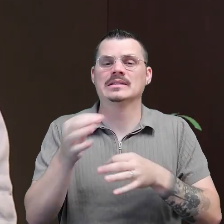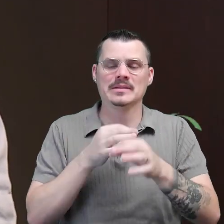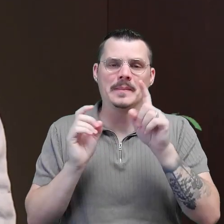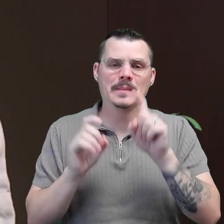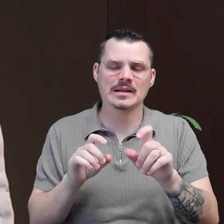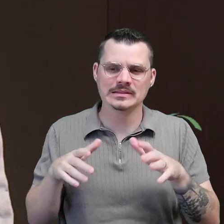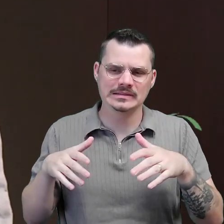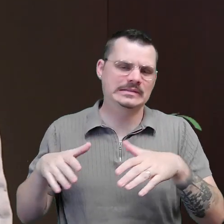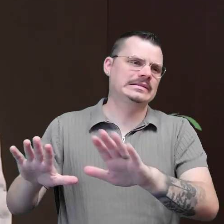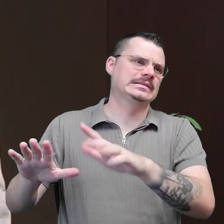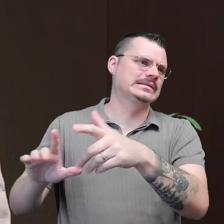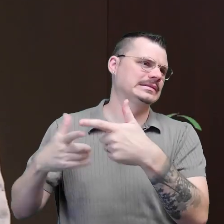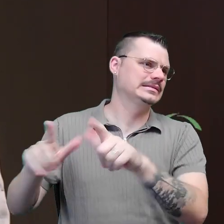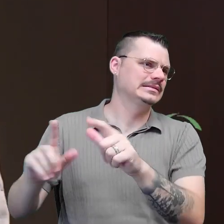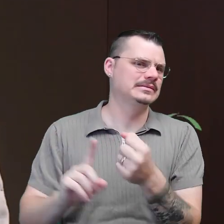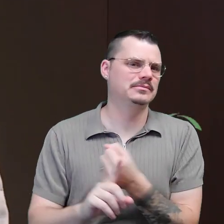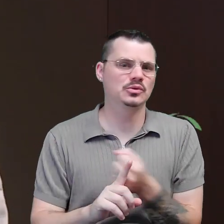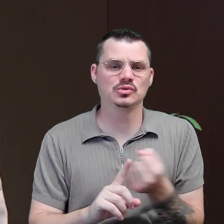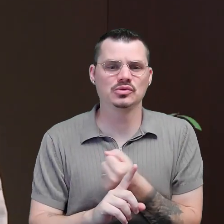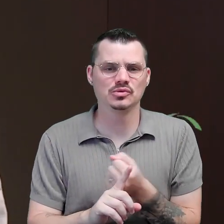to submit to abuse.